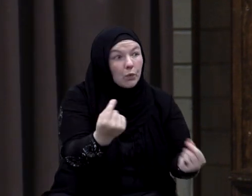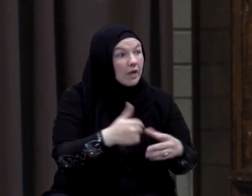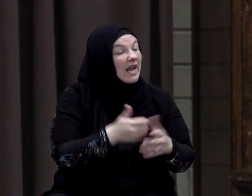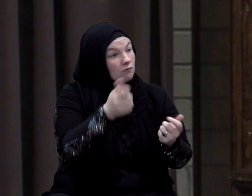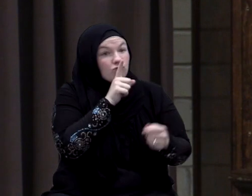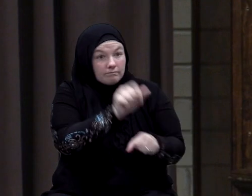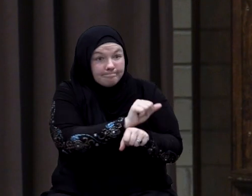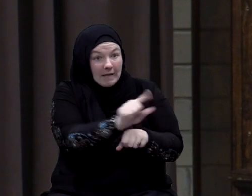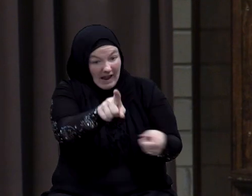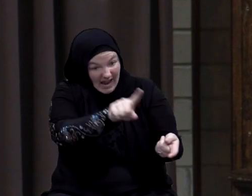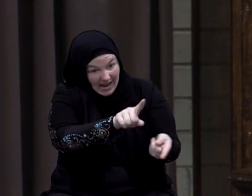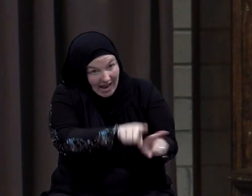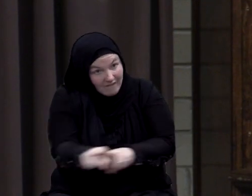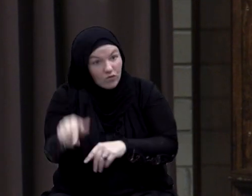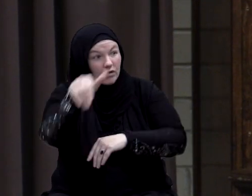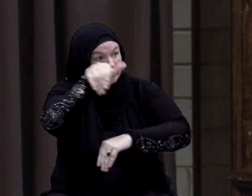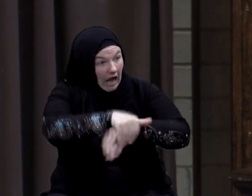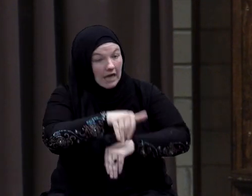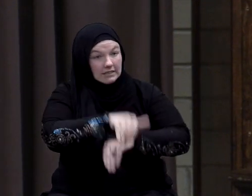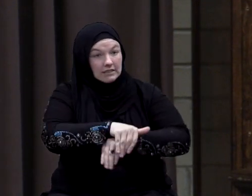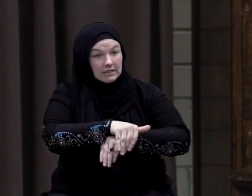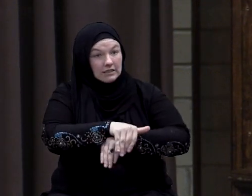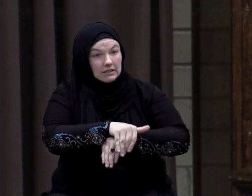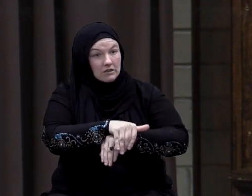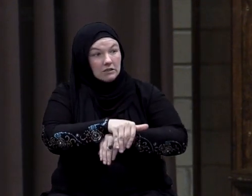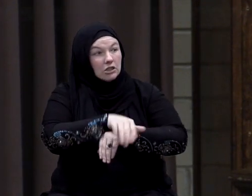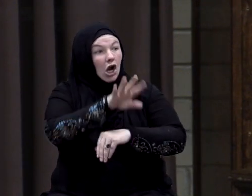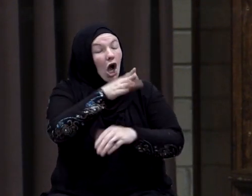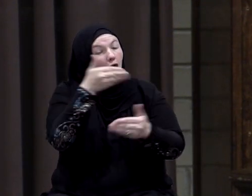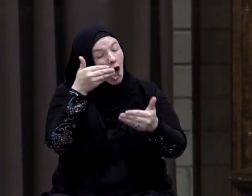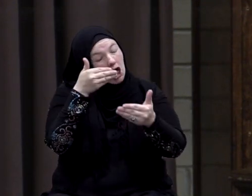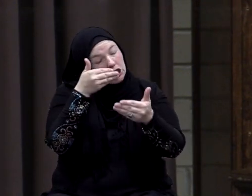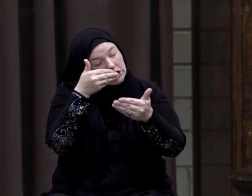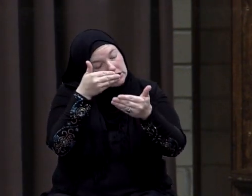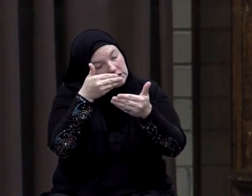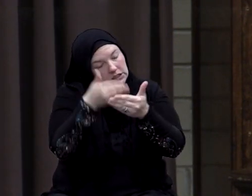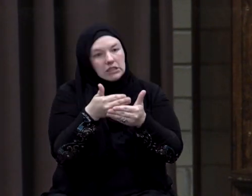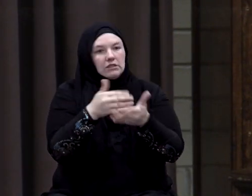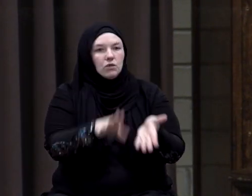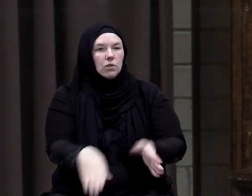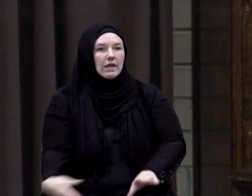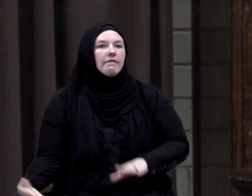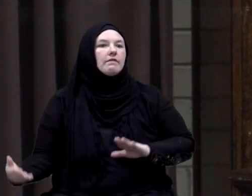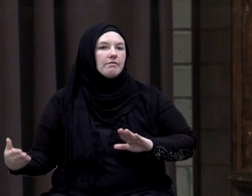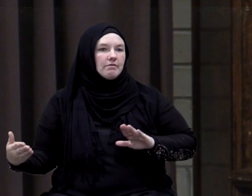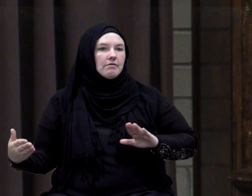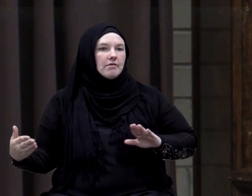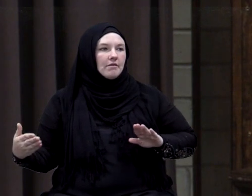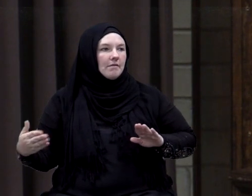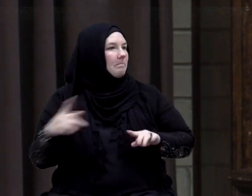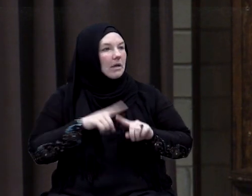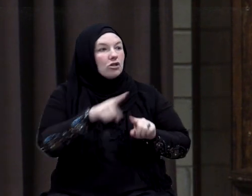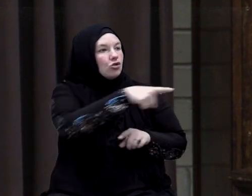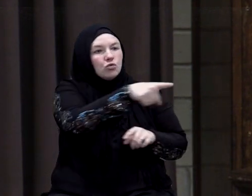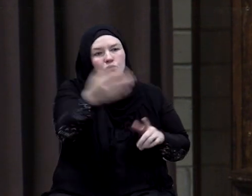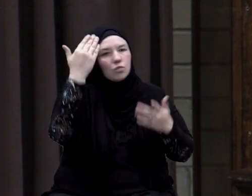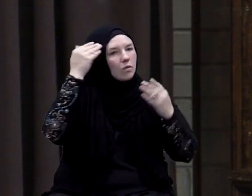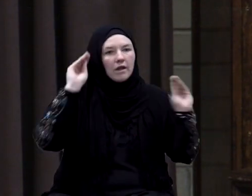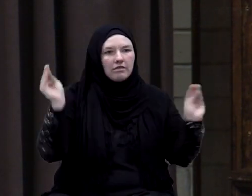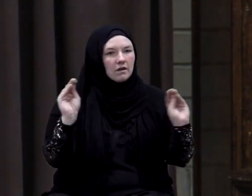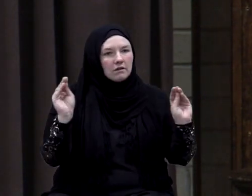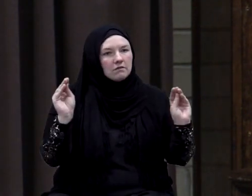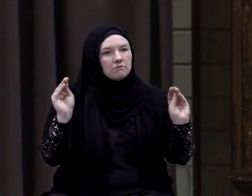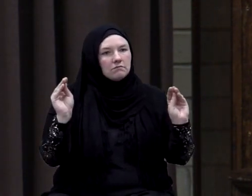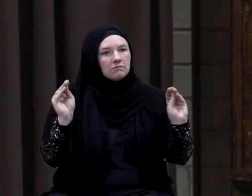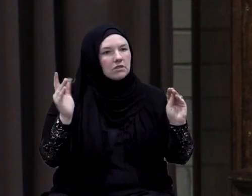night, we come almost to the verge of death. Then Allah subhanahu wa ta'ala gives